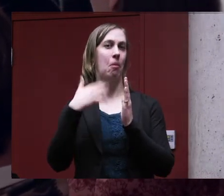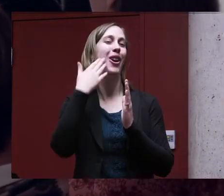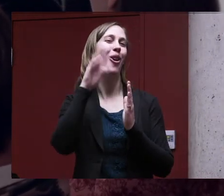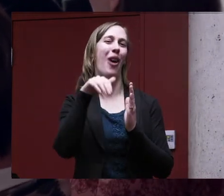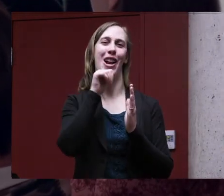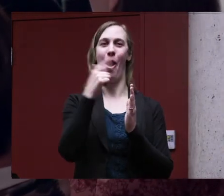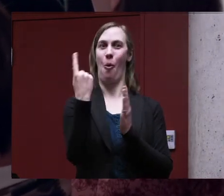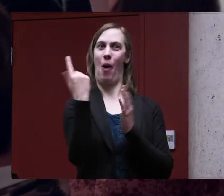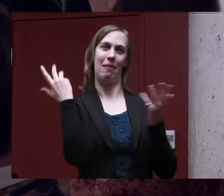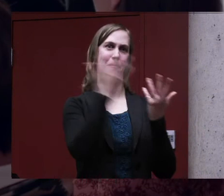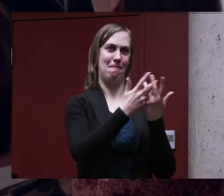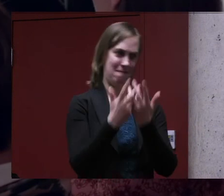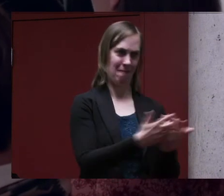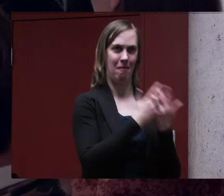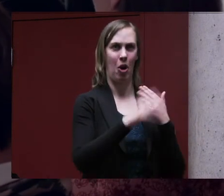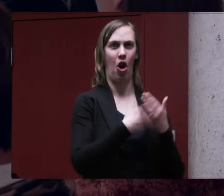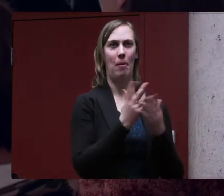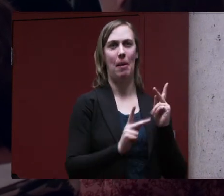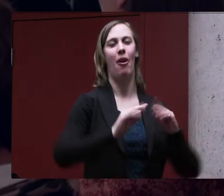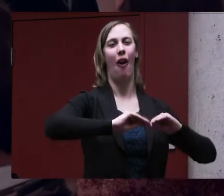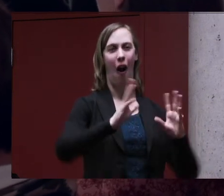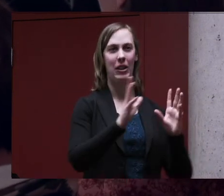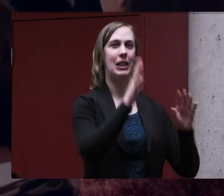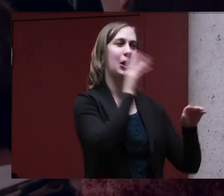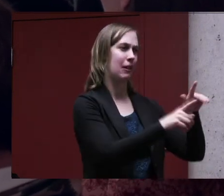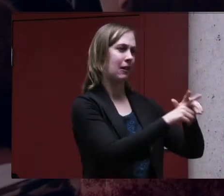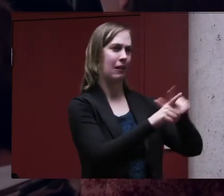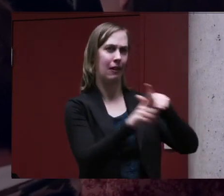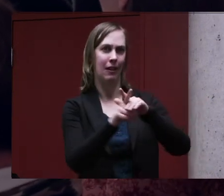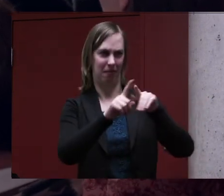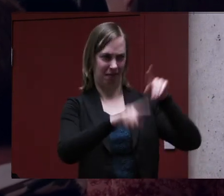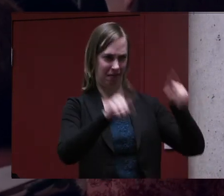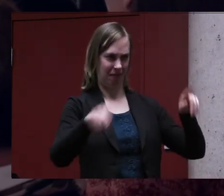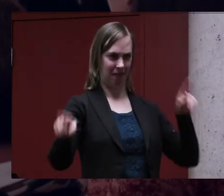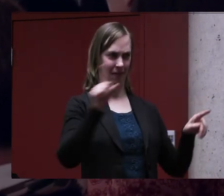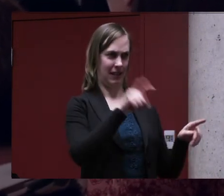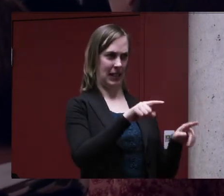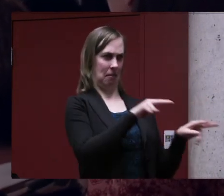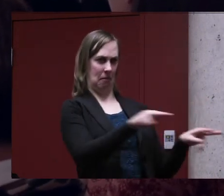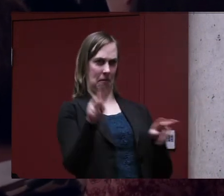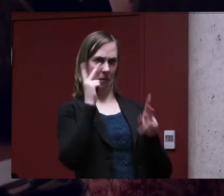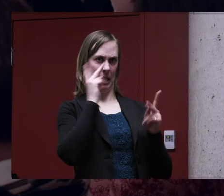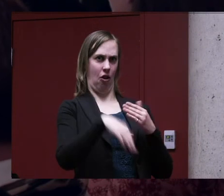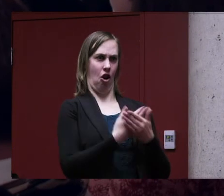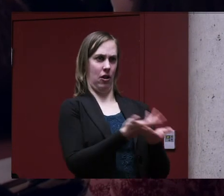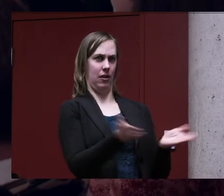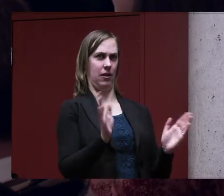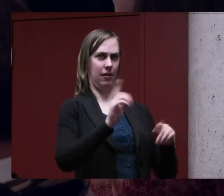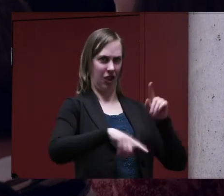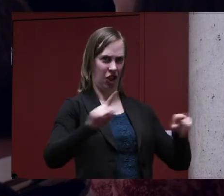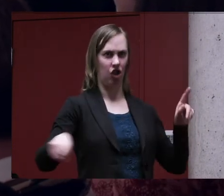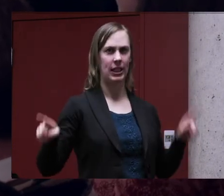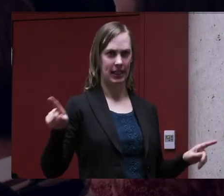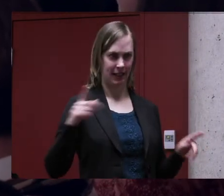approach to this, that there are definitely different scenarios that we have to look at, and be able